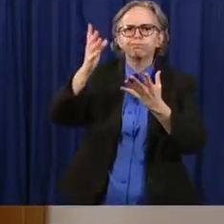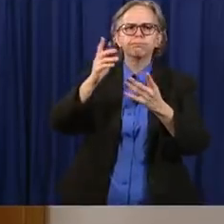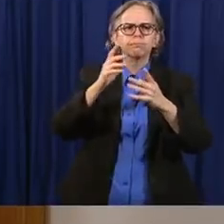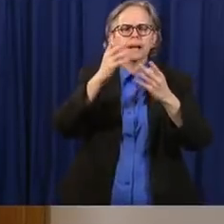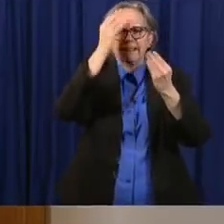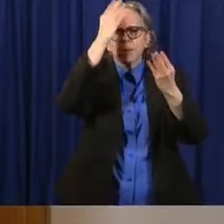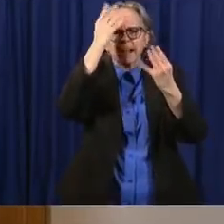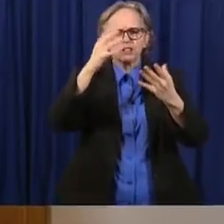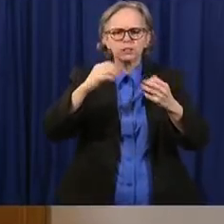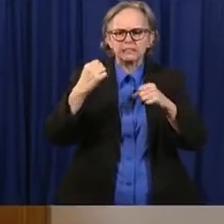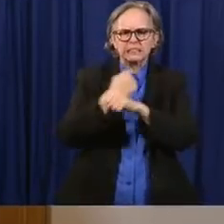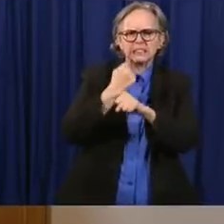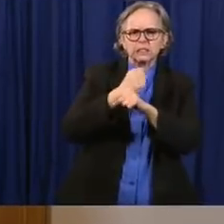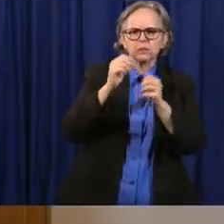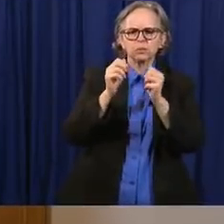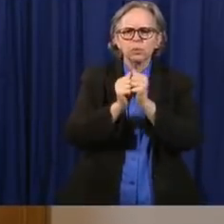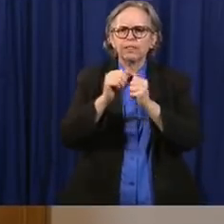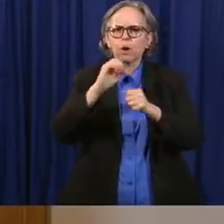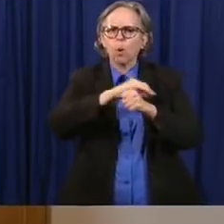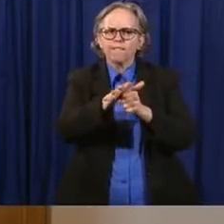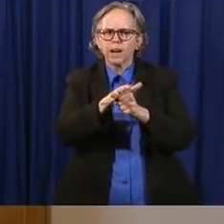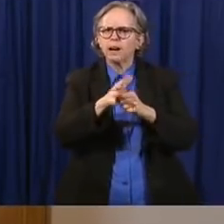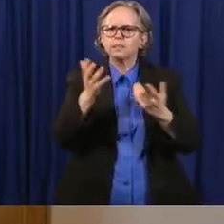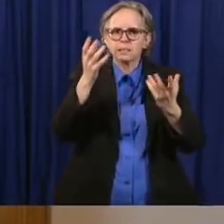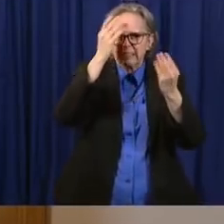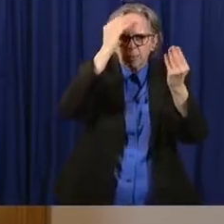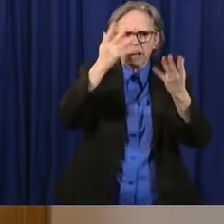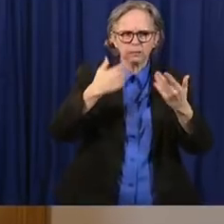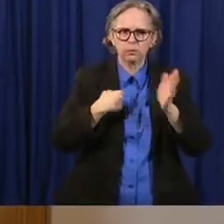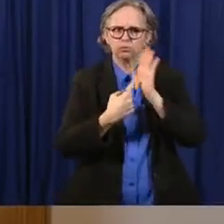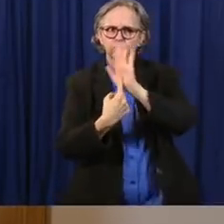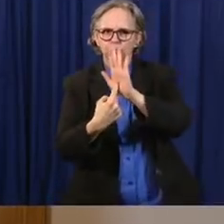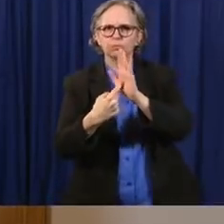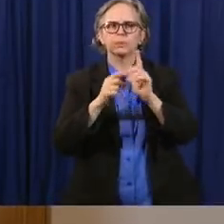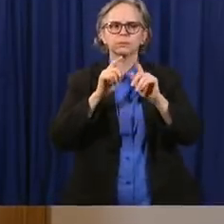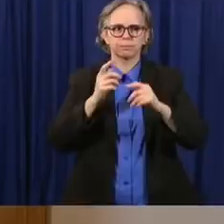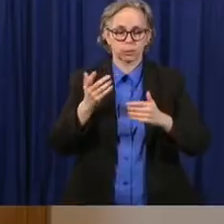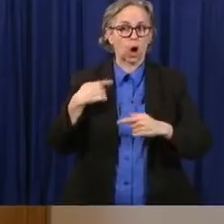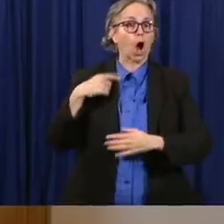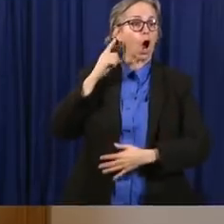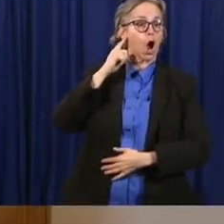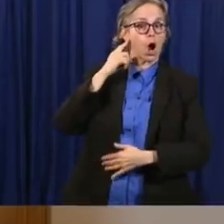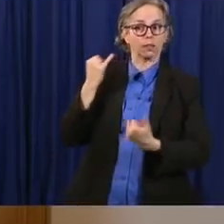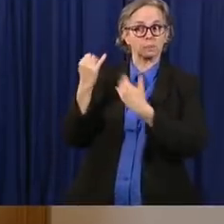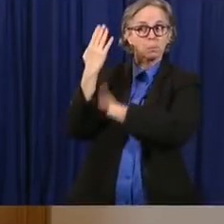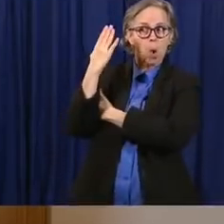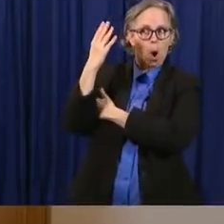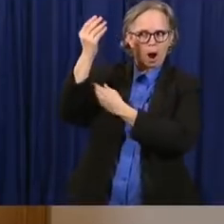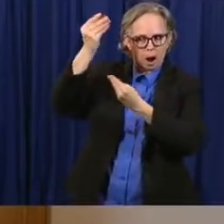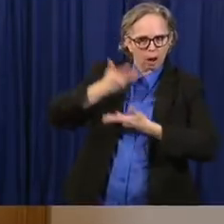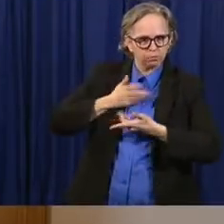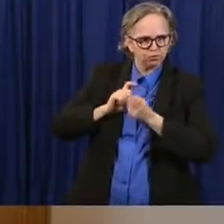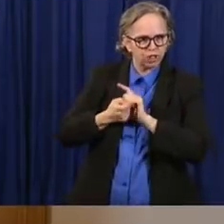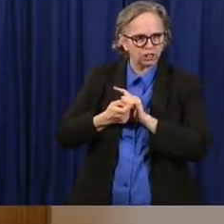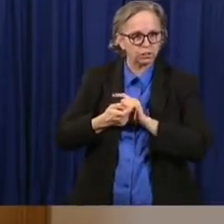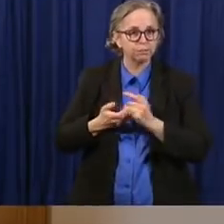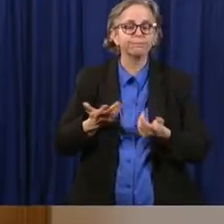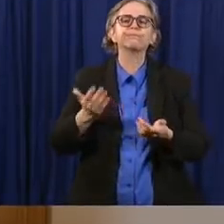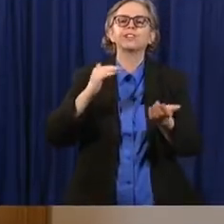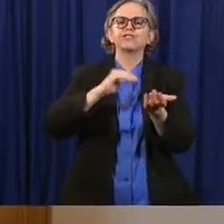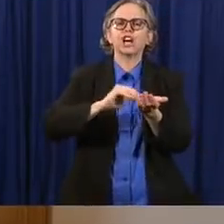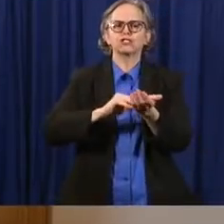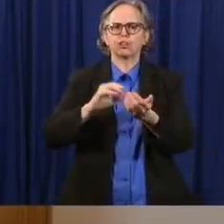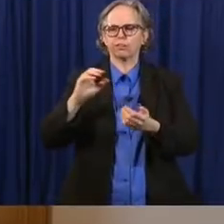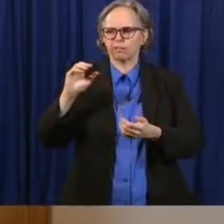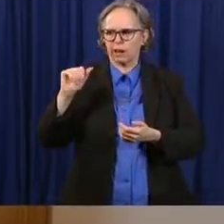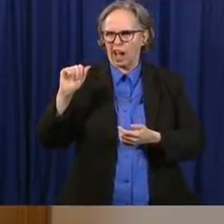about this morning, and Dr. Acton and I have talked about it,